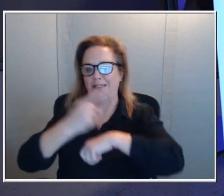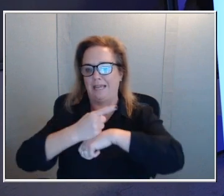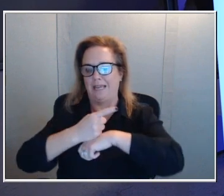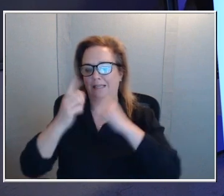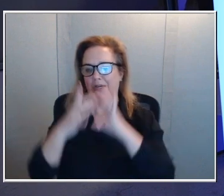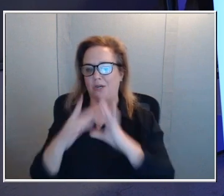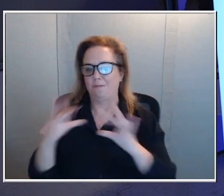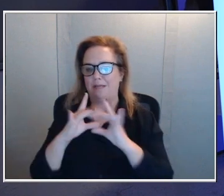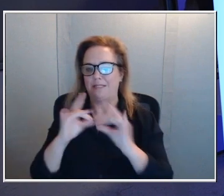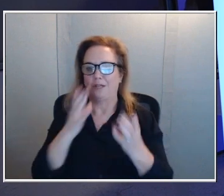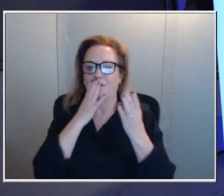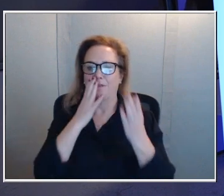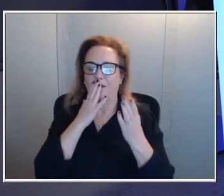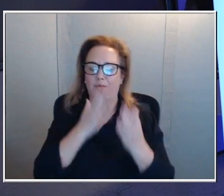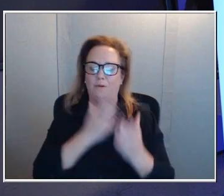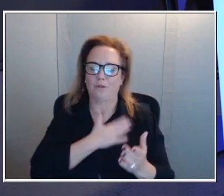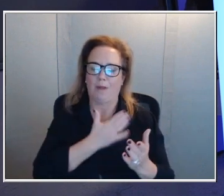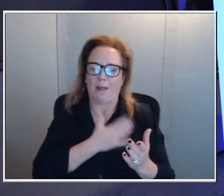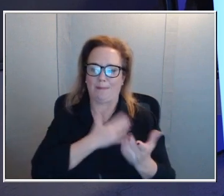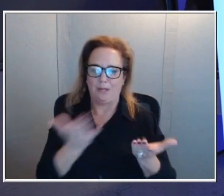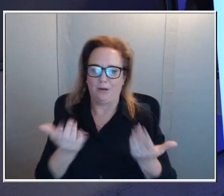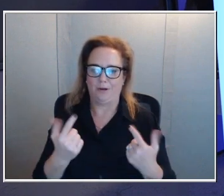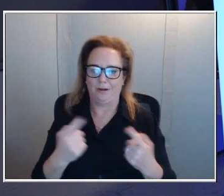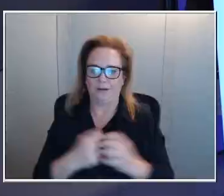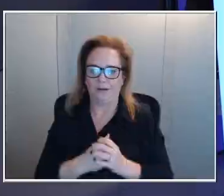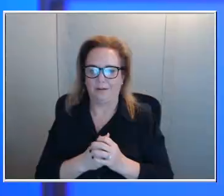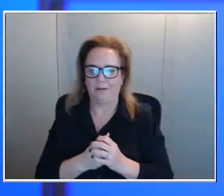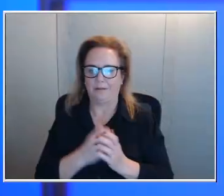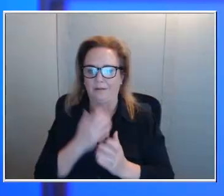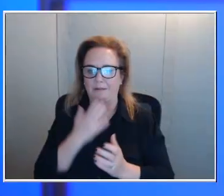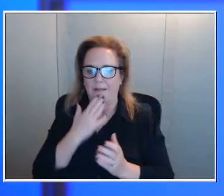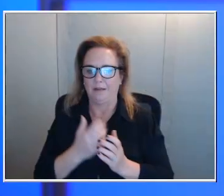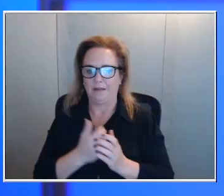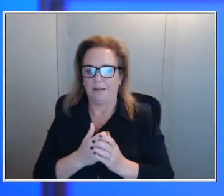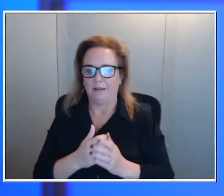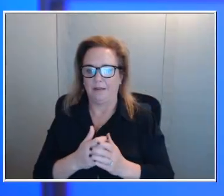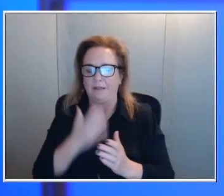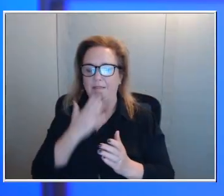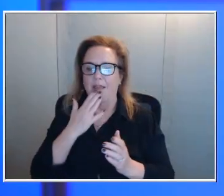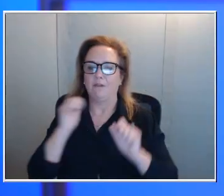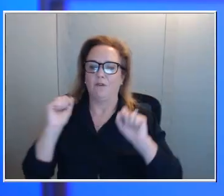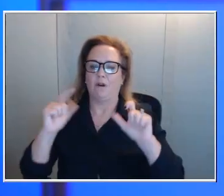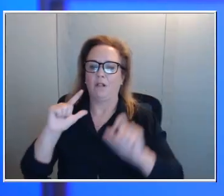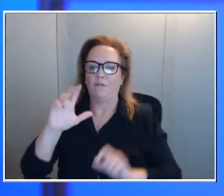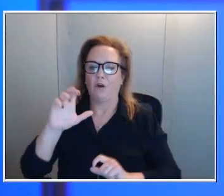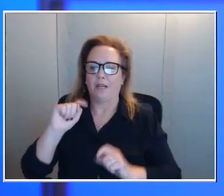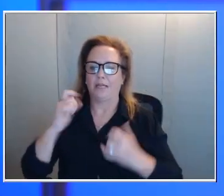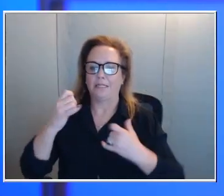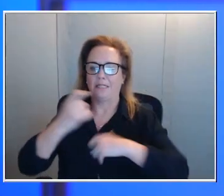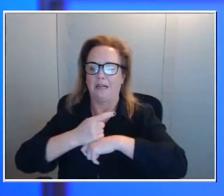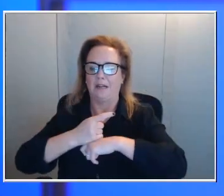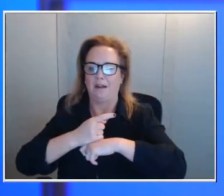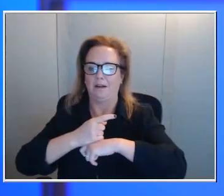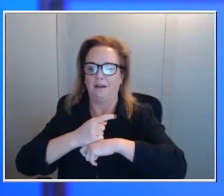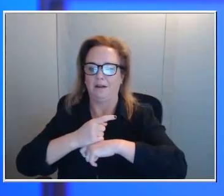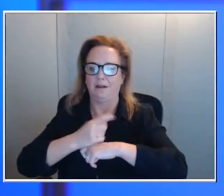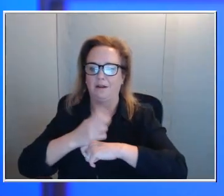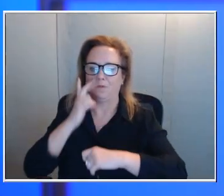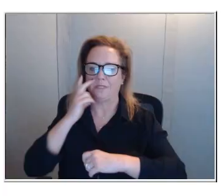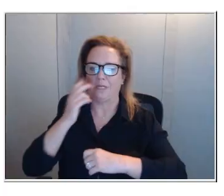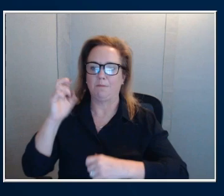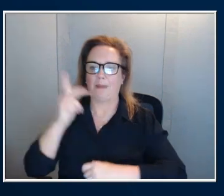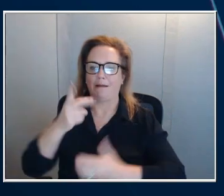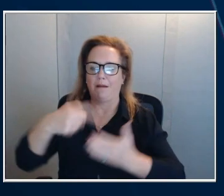So thank you, and we're just glad you're here. Bless you. Thank you so much. All right, everyone, thank you to all of our guests today. Thanks to our viewers for being with us, and we'll see you back here on